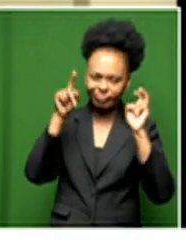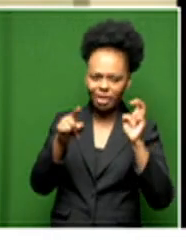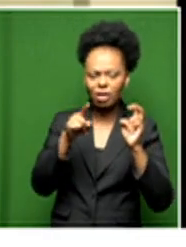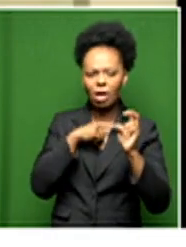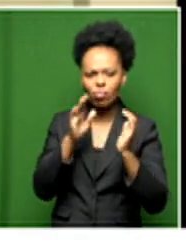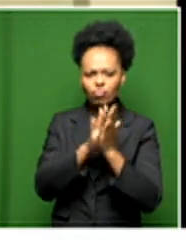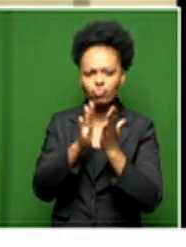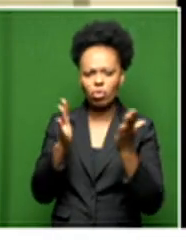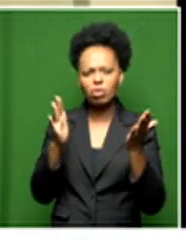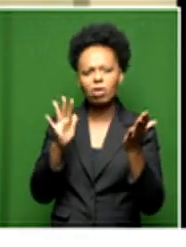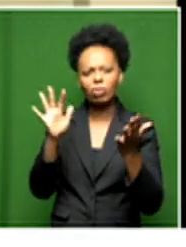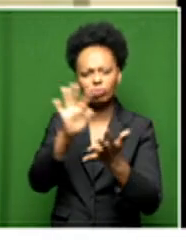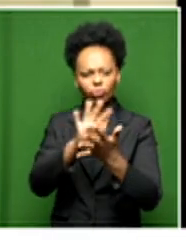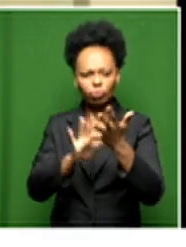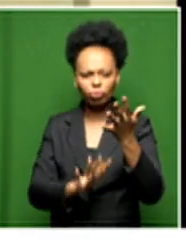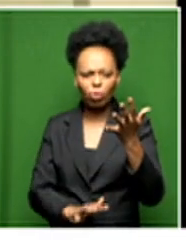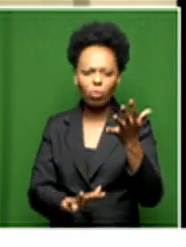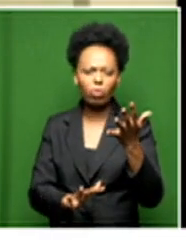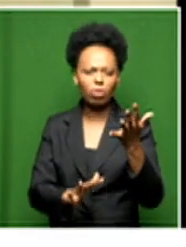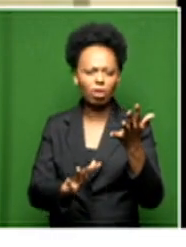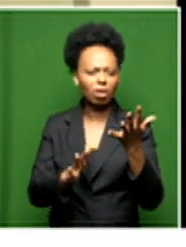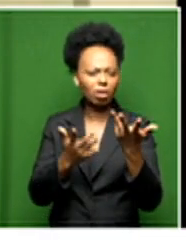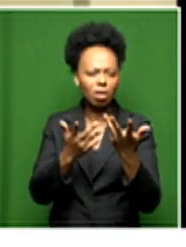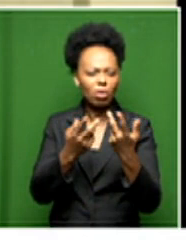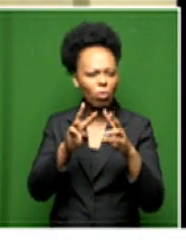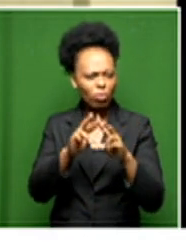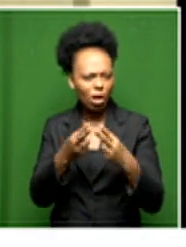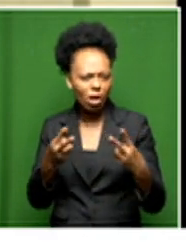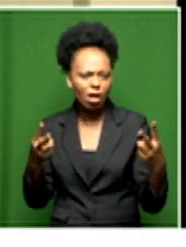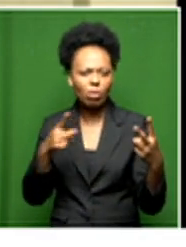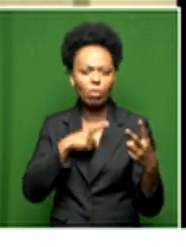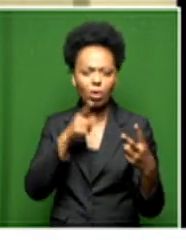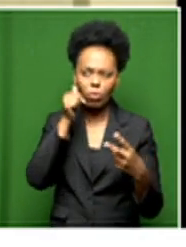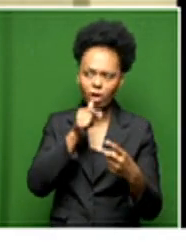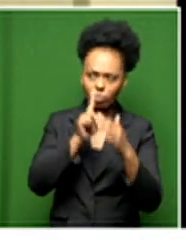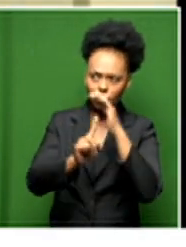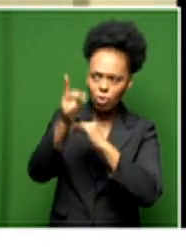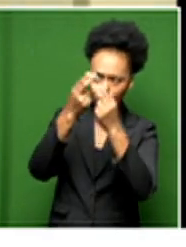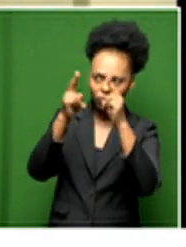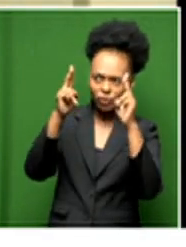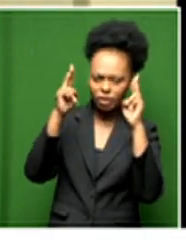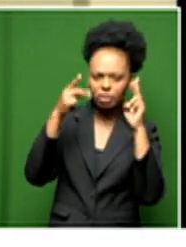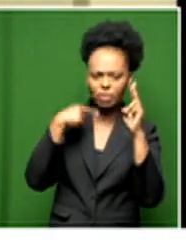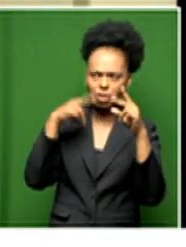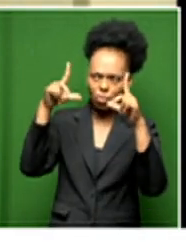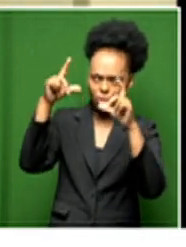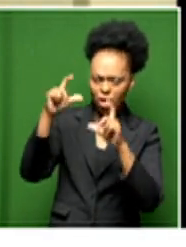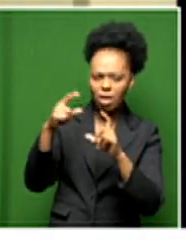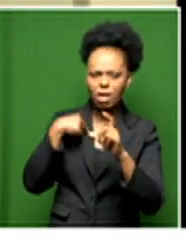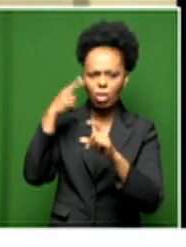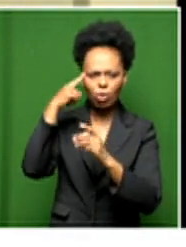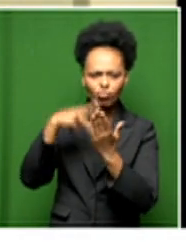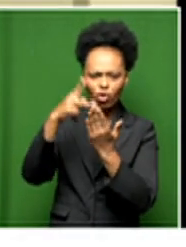Mm-hmm. And it was how when I was in university, I went for a photo shoot that I thought was for an art project or